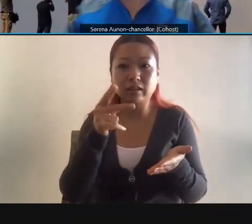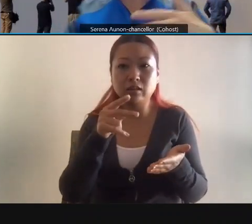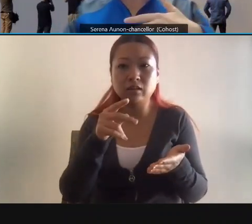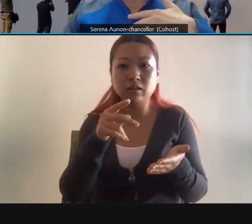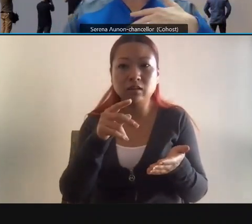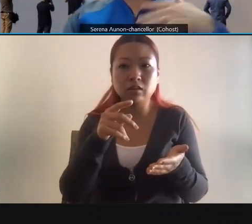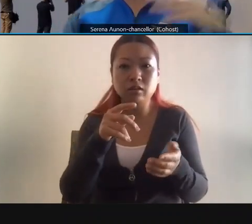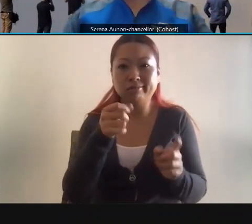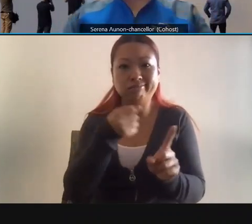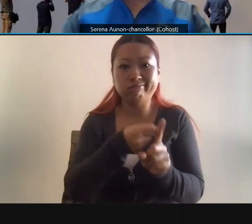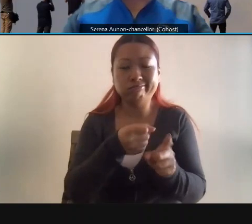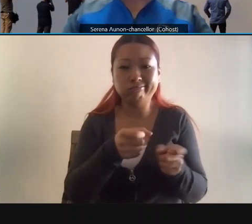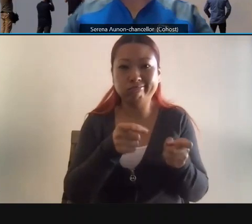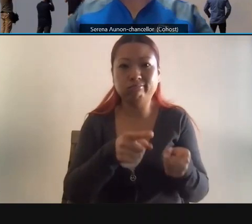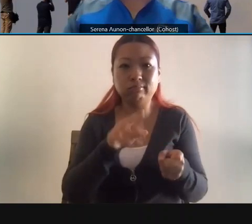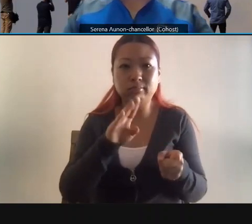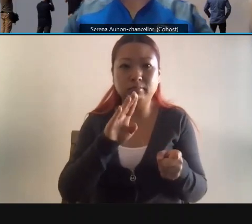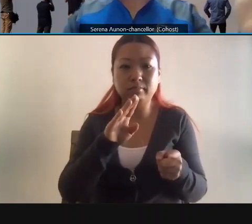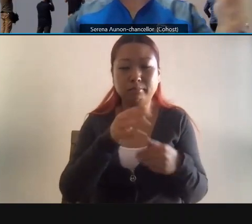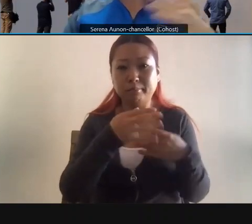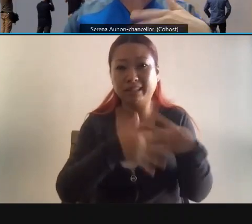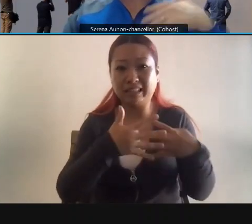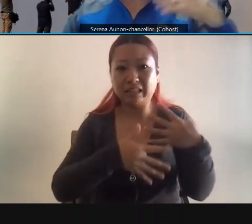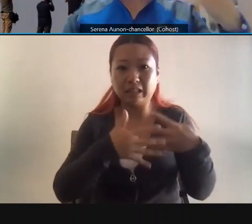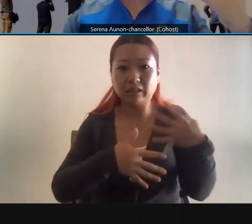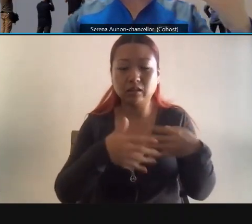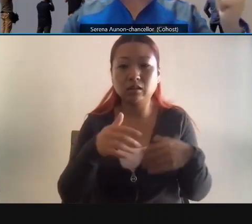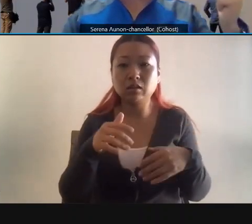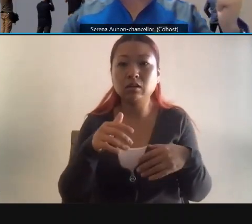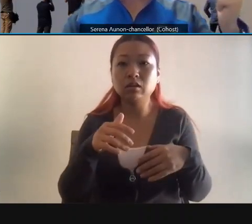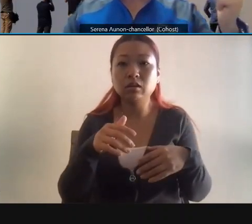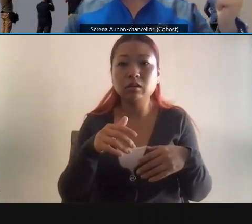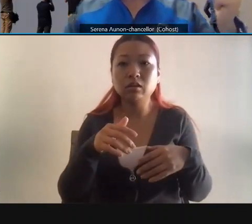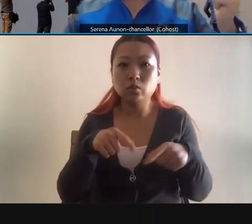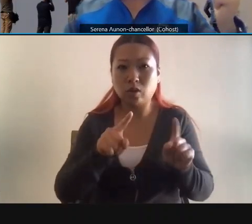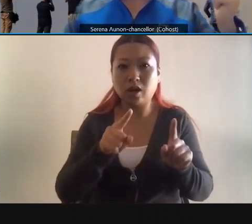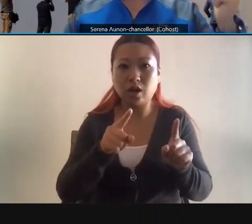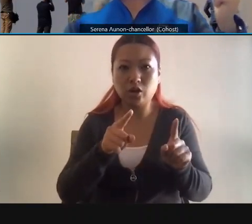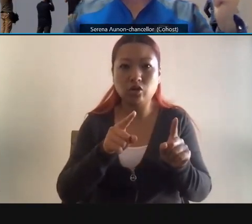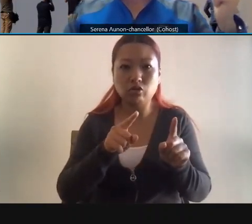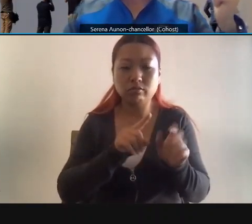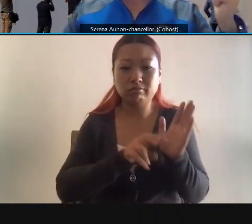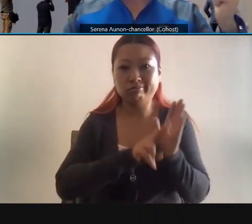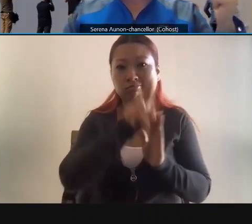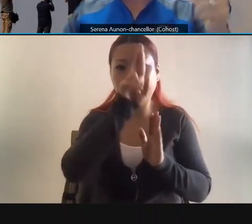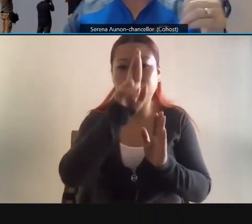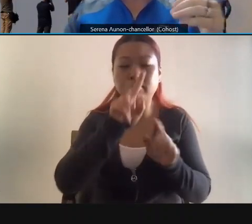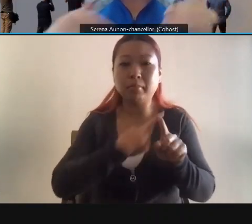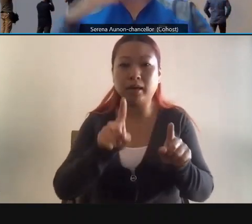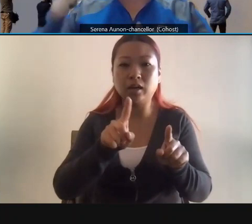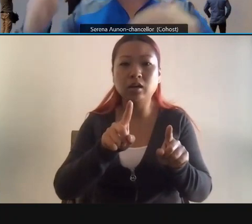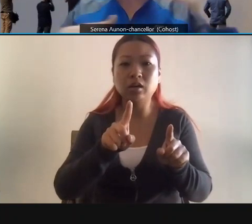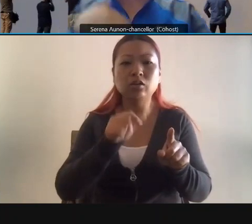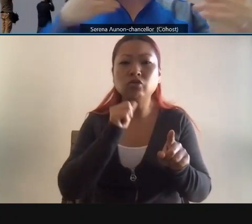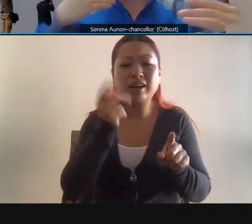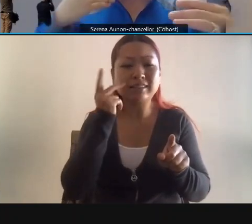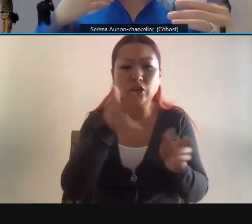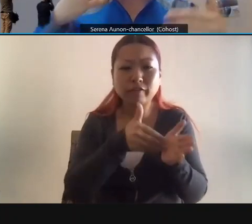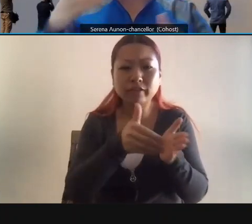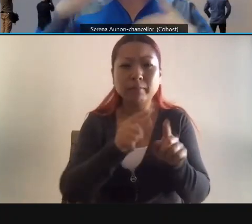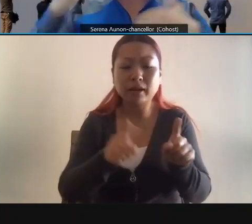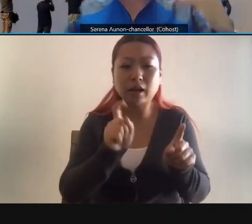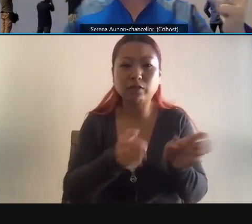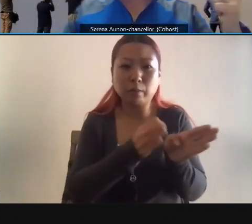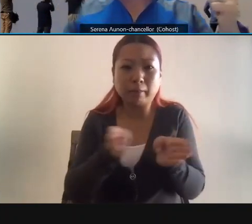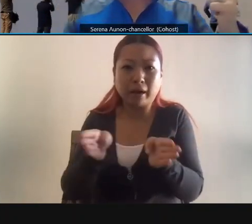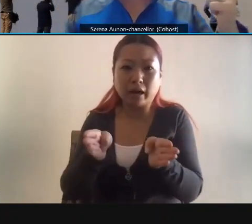common. We see that on Earth. It's not just related to spaceflight, but you have to be prepared, to treat that. Or if someone happens to have heavier menstrual